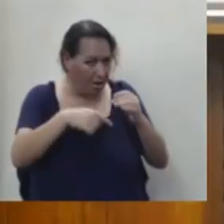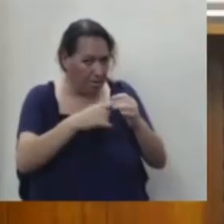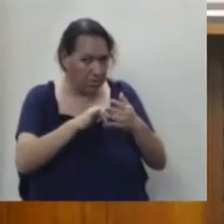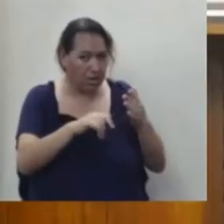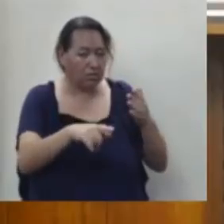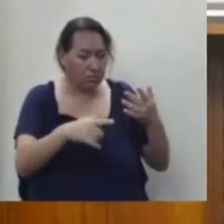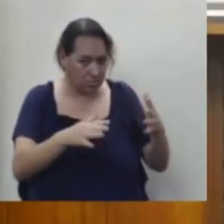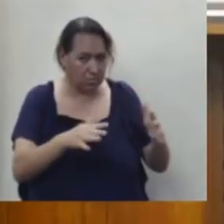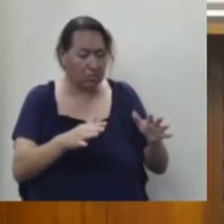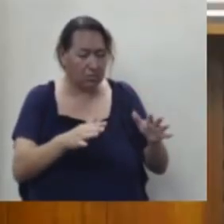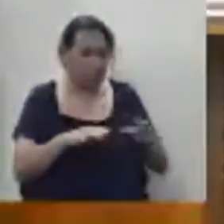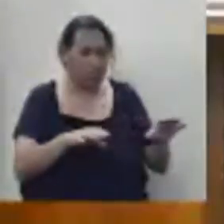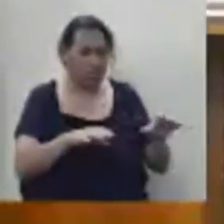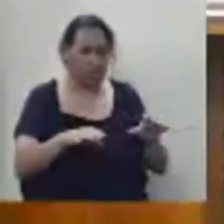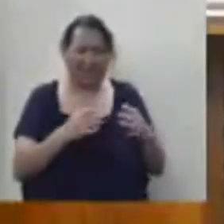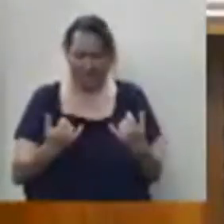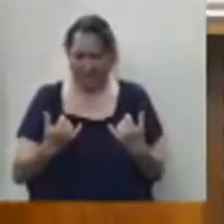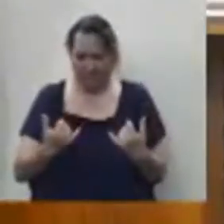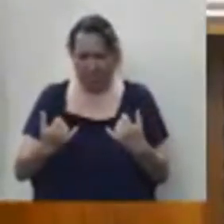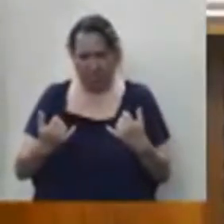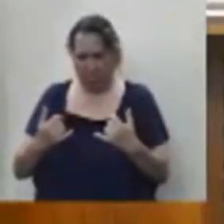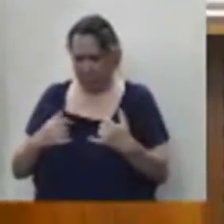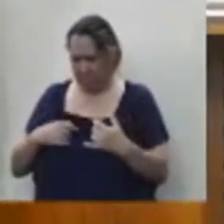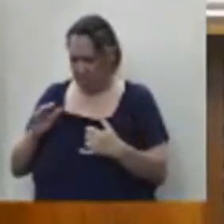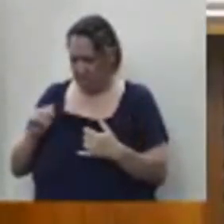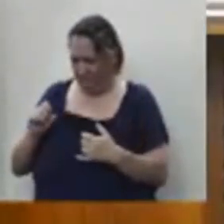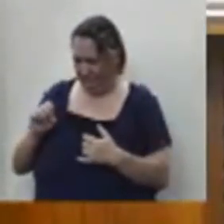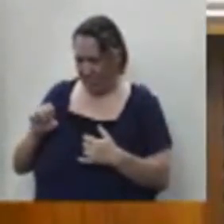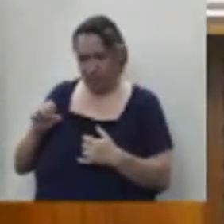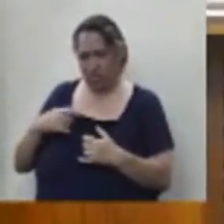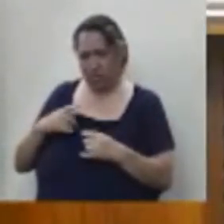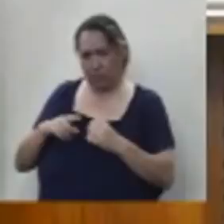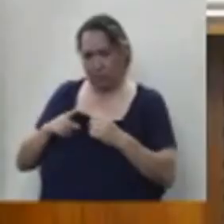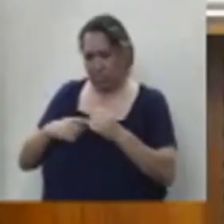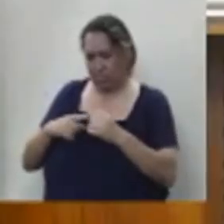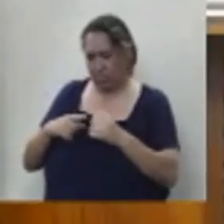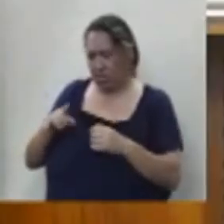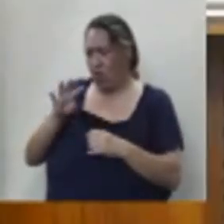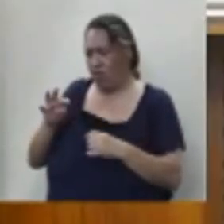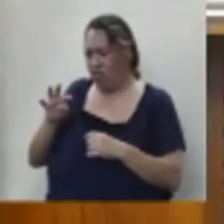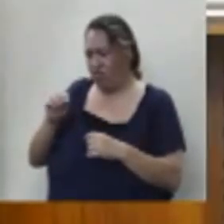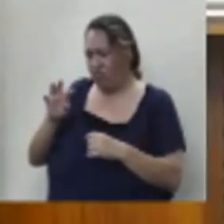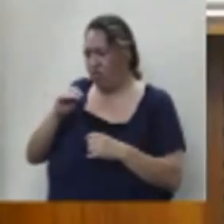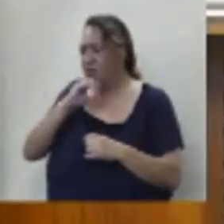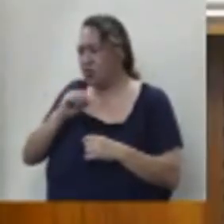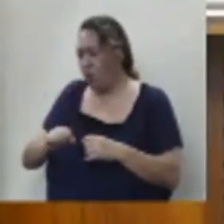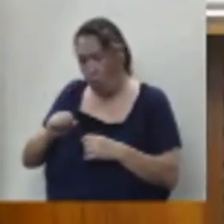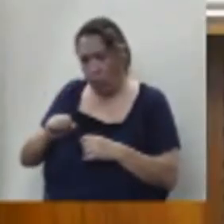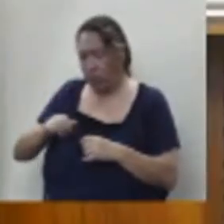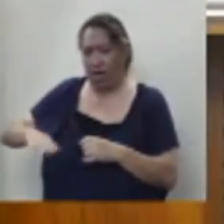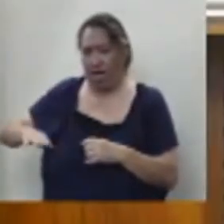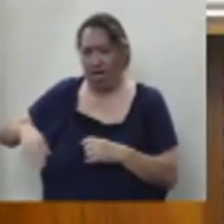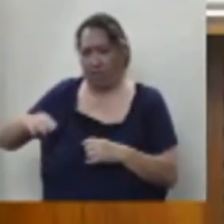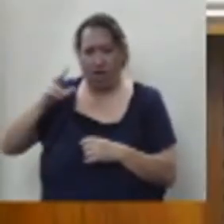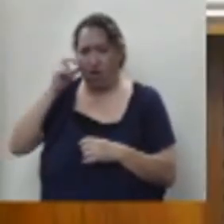current case of this individual being 40 years old, I haven't heard of that to this day yet. Okay, so thank you. That